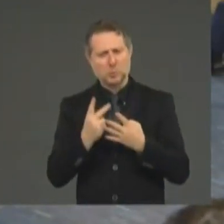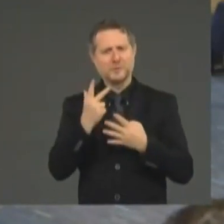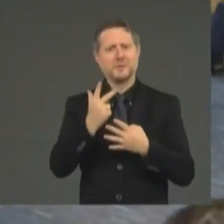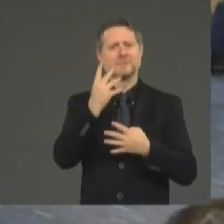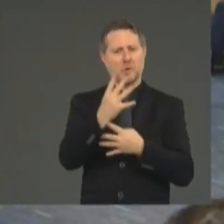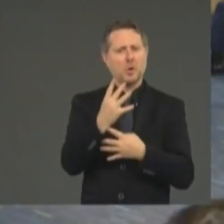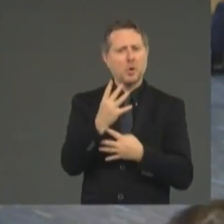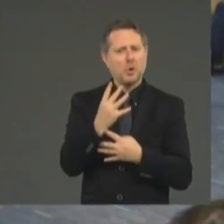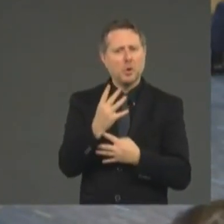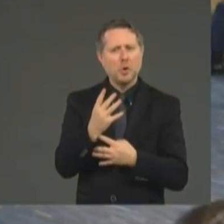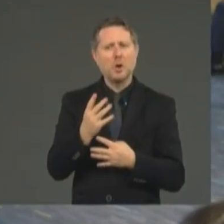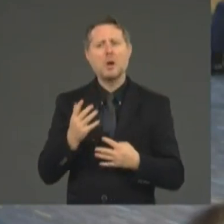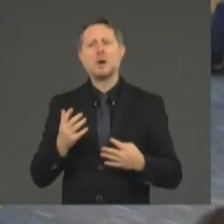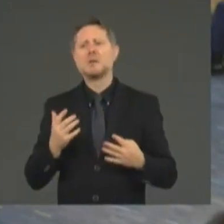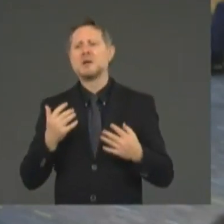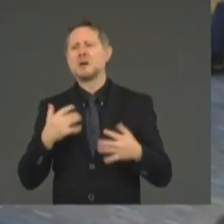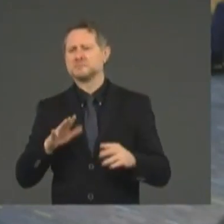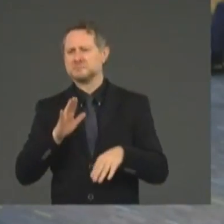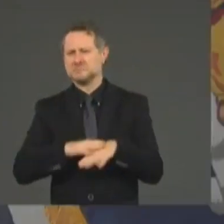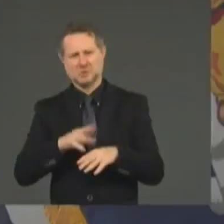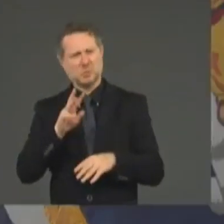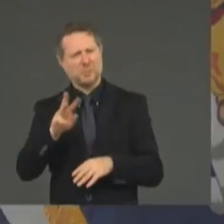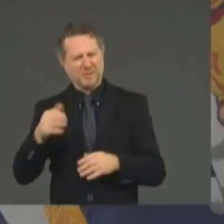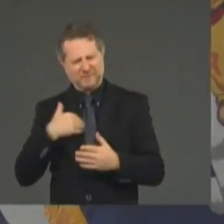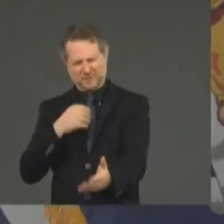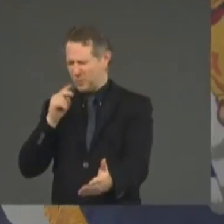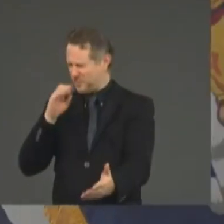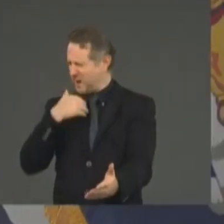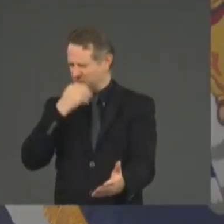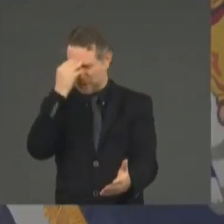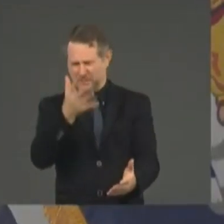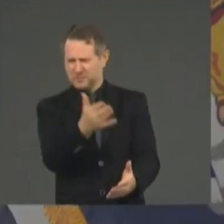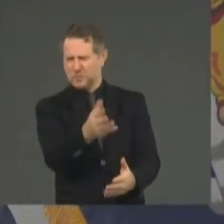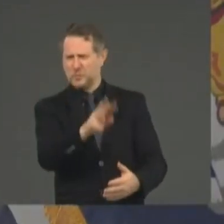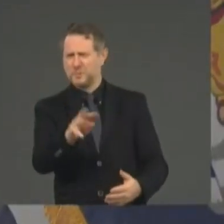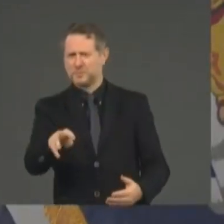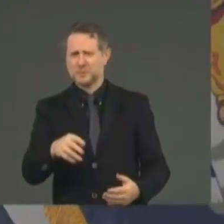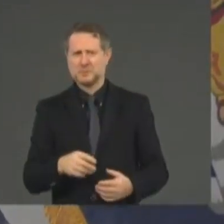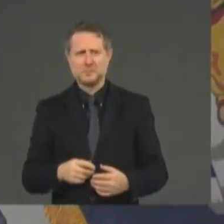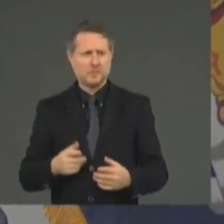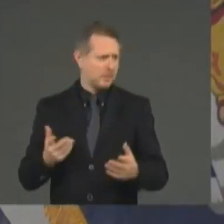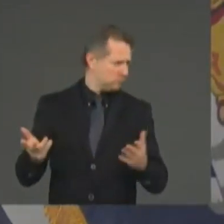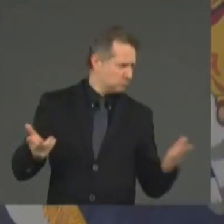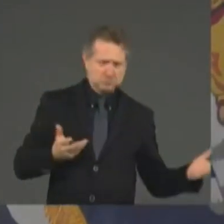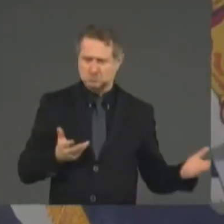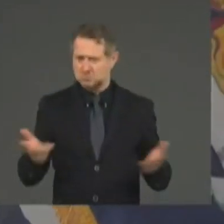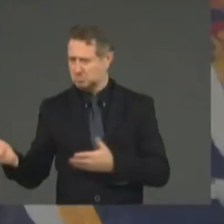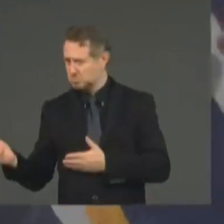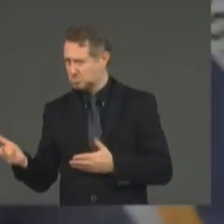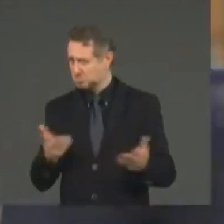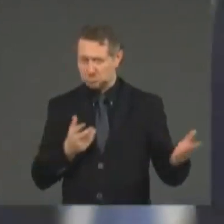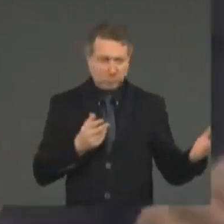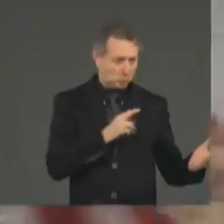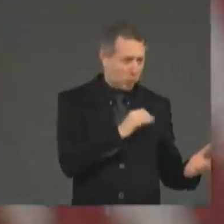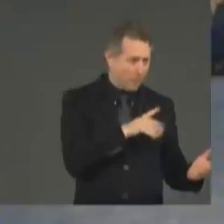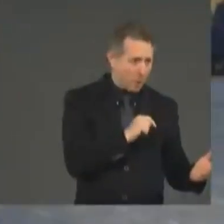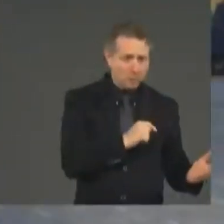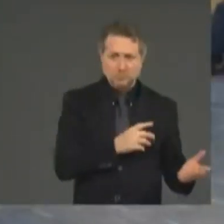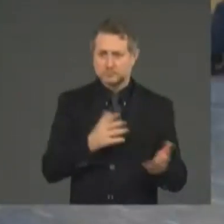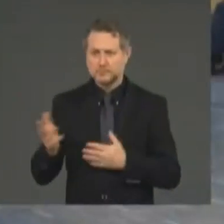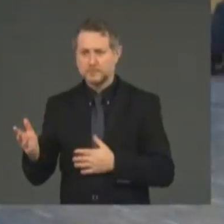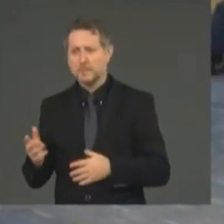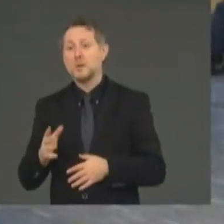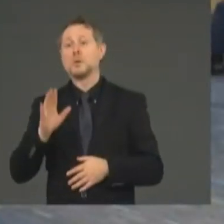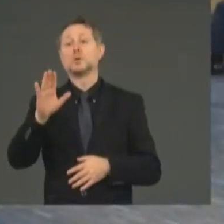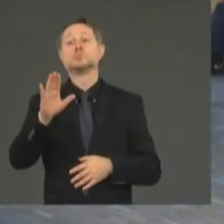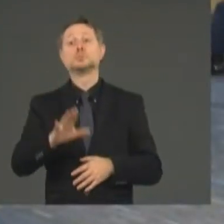Oh, that's on the website. Does anyone know what? It wasn't. I don't think Oh, the houses of no. worship isn't on there. Robert? Houses of worship, as if you were just